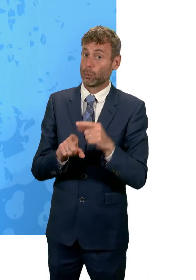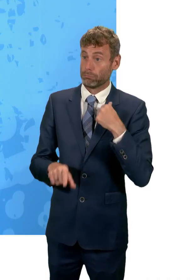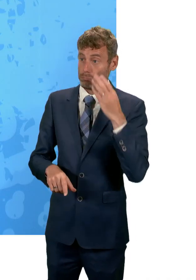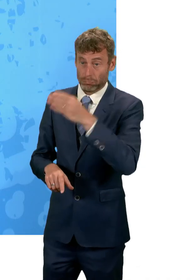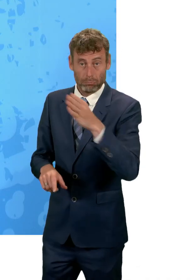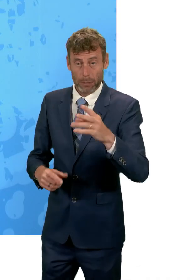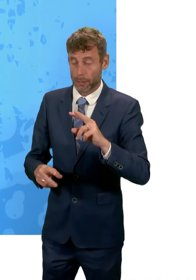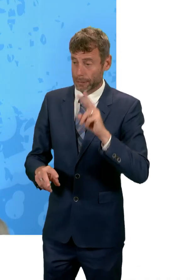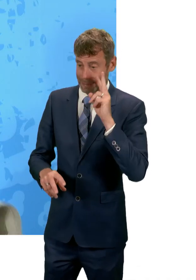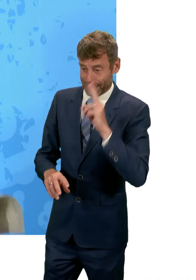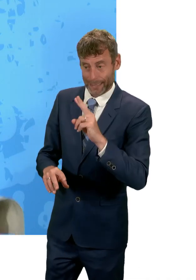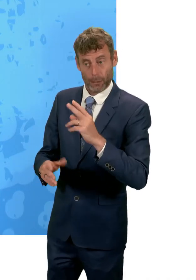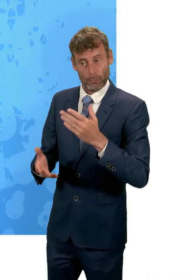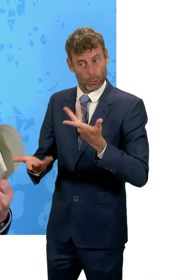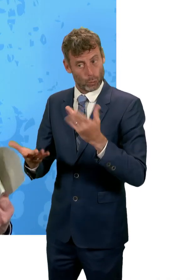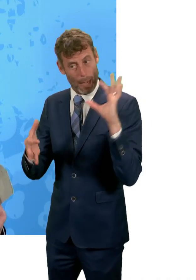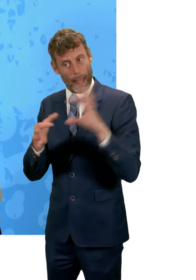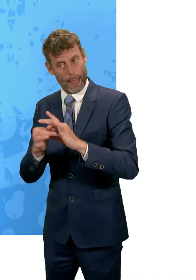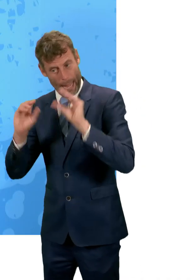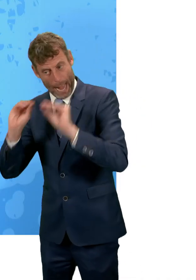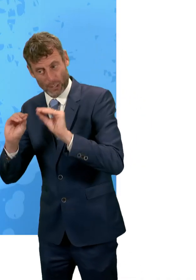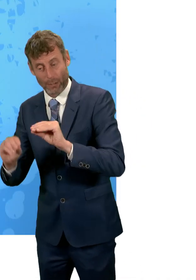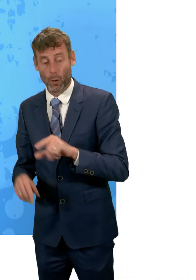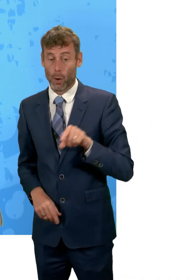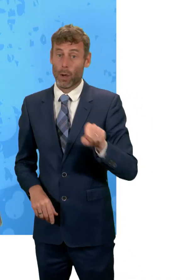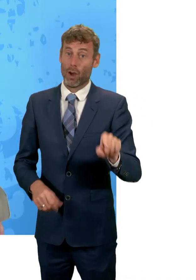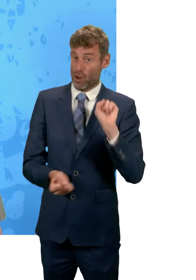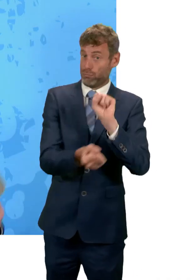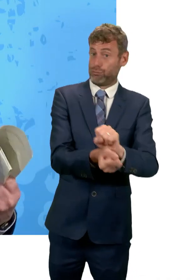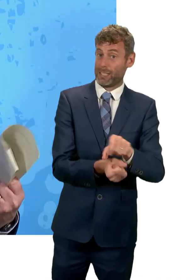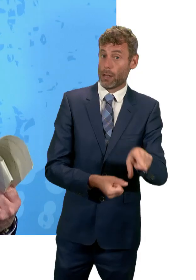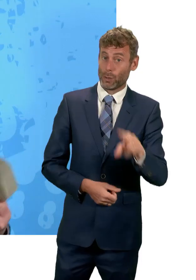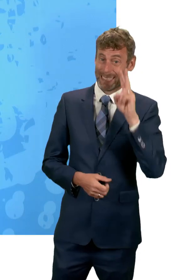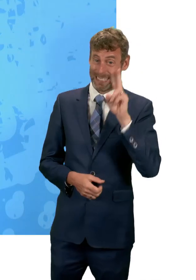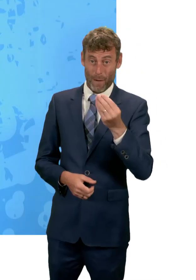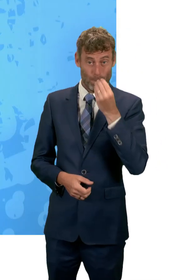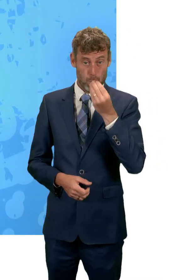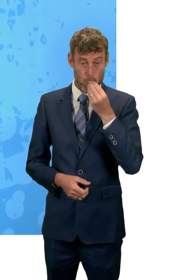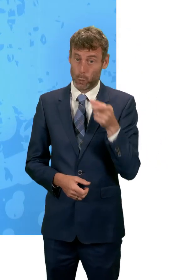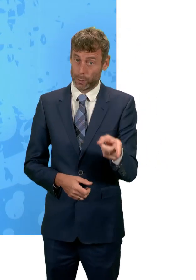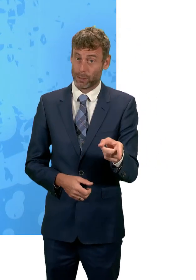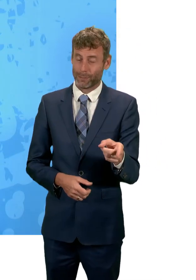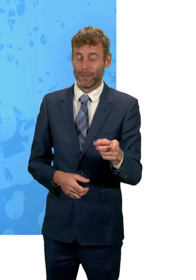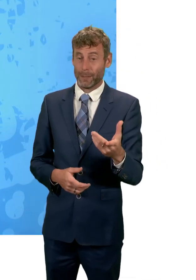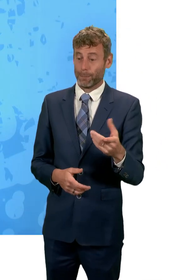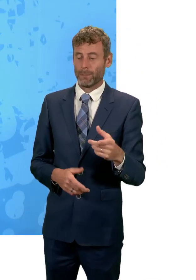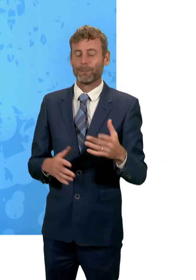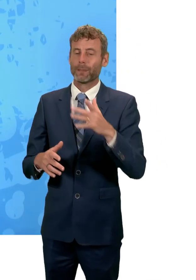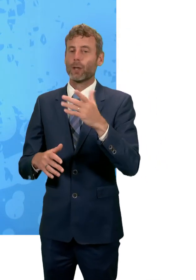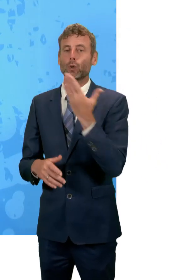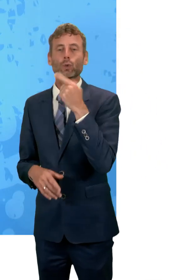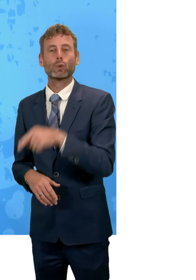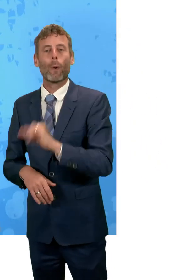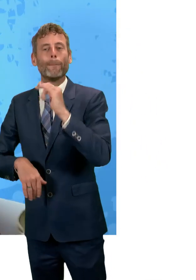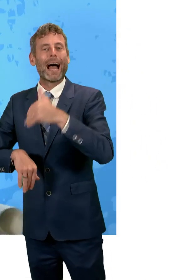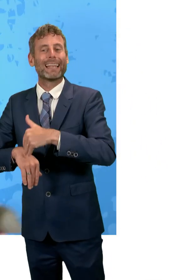to sometimes change life. Sometimes you're working with some of the bad kids of the school who are you know,